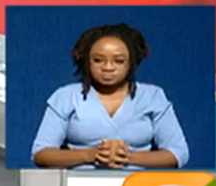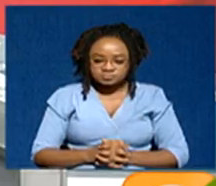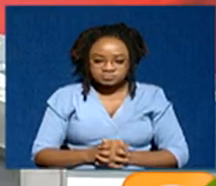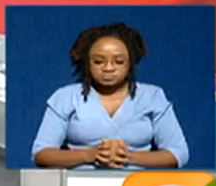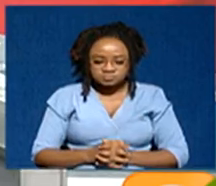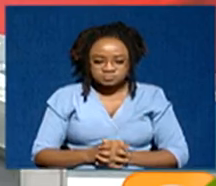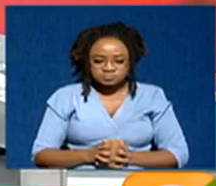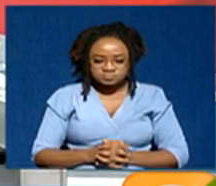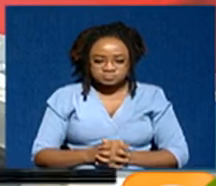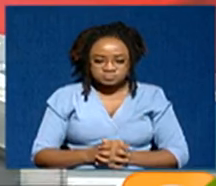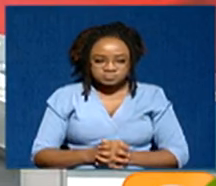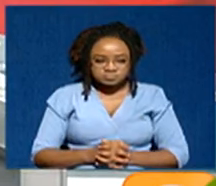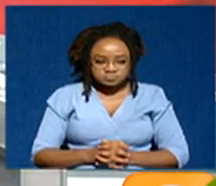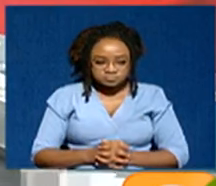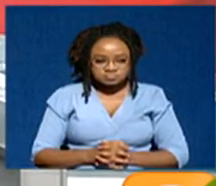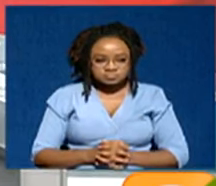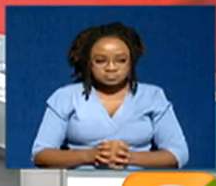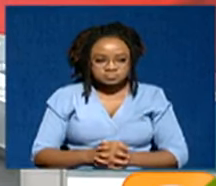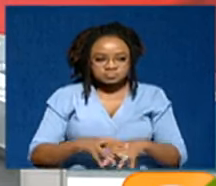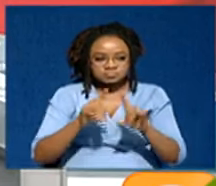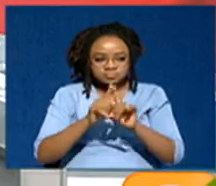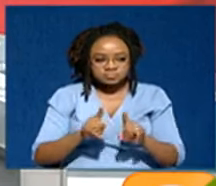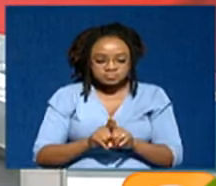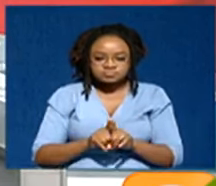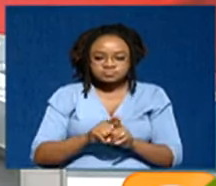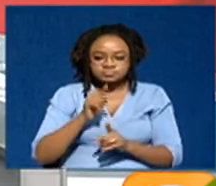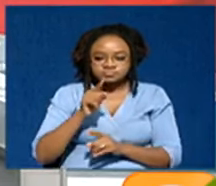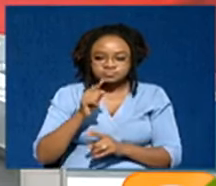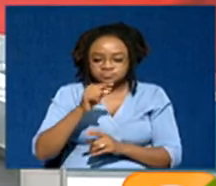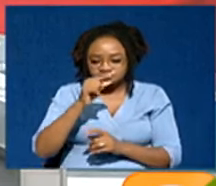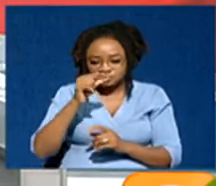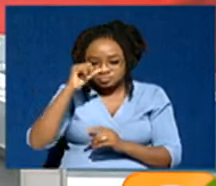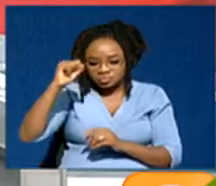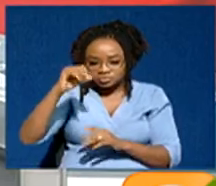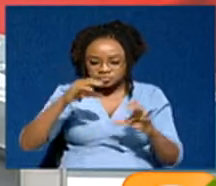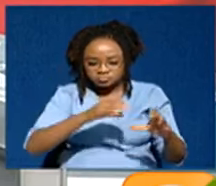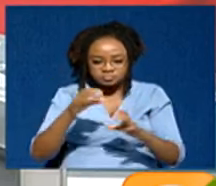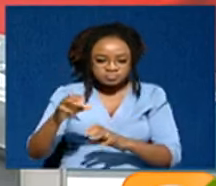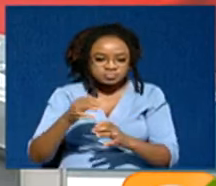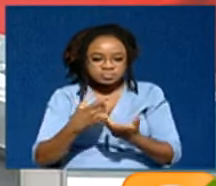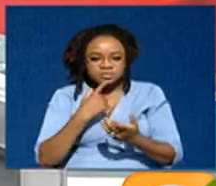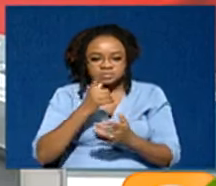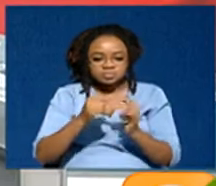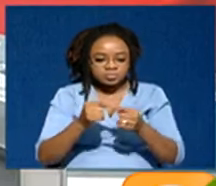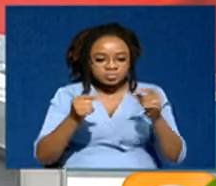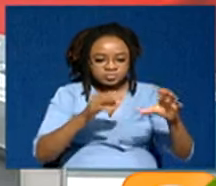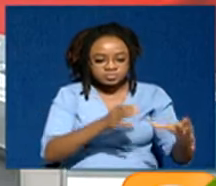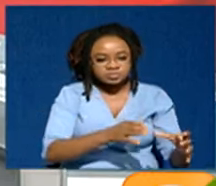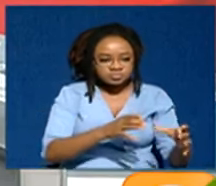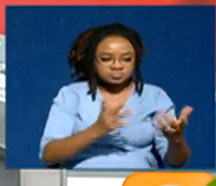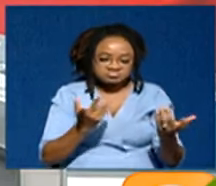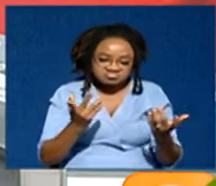Well, beyond the borders, Senegal's ruling coalition candidate Amadou Ba has called the opposition's Bassirou Diomaye Faye